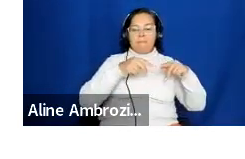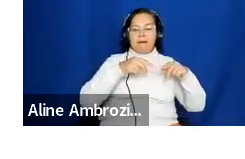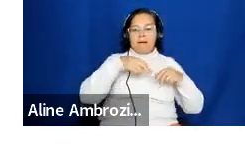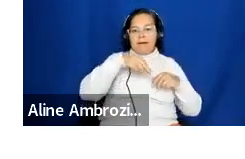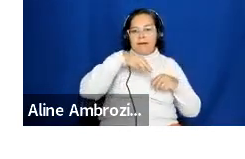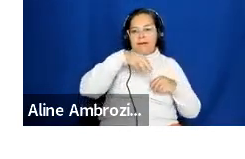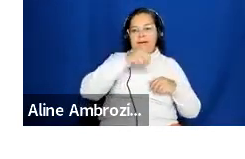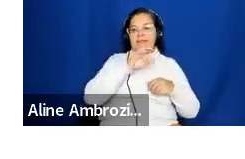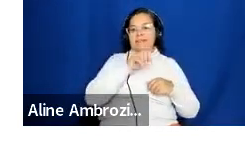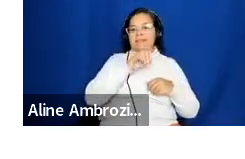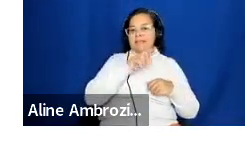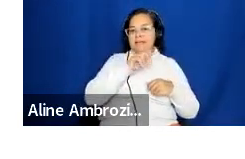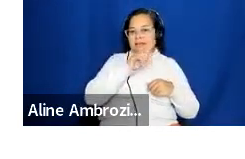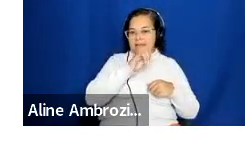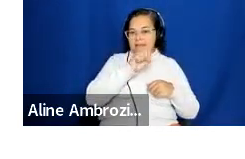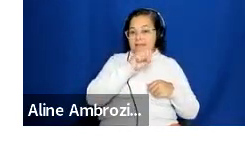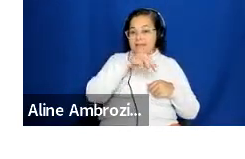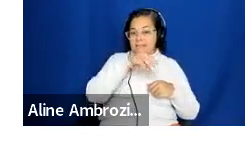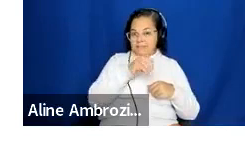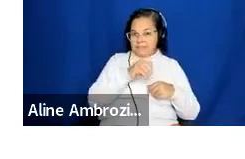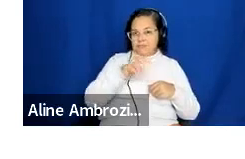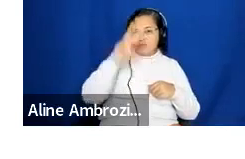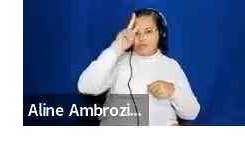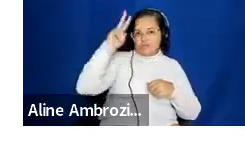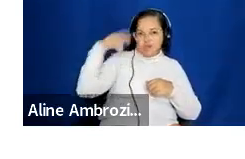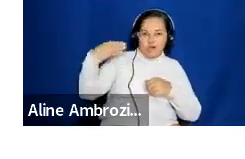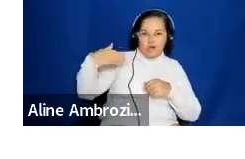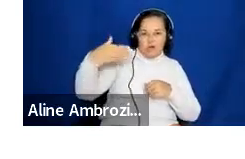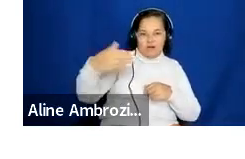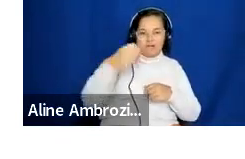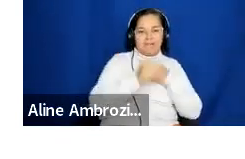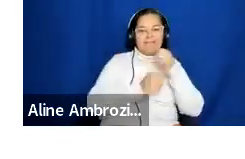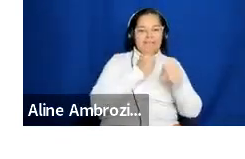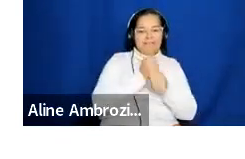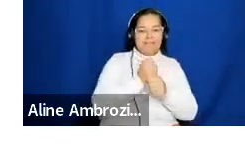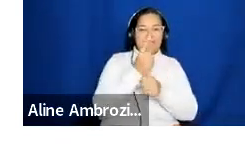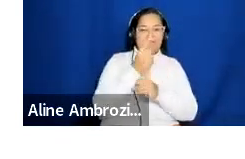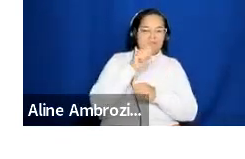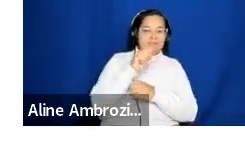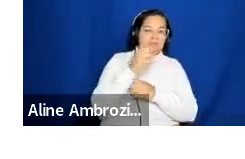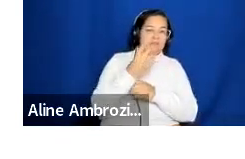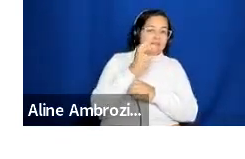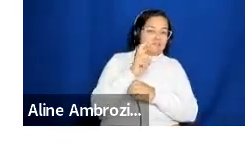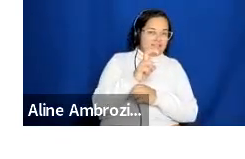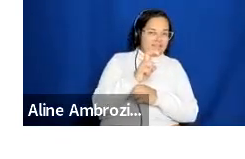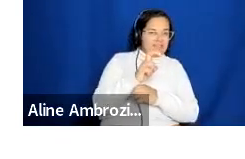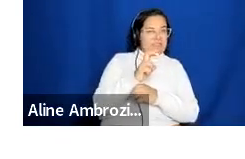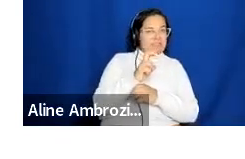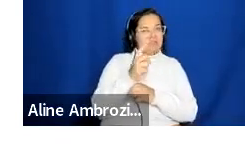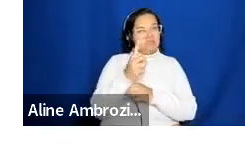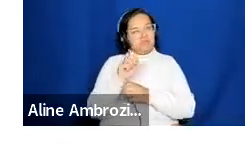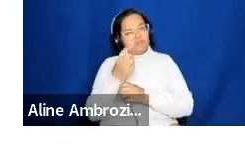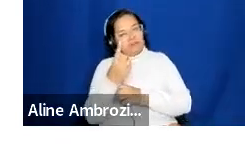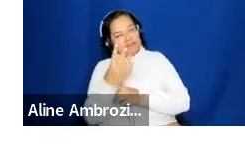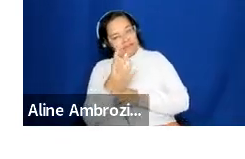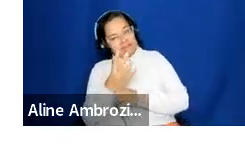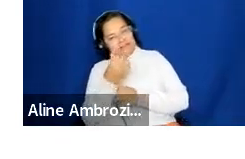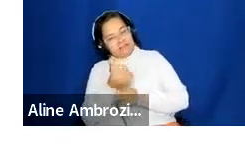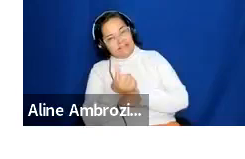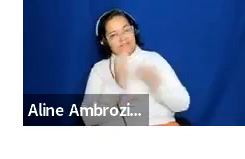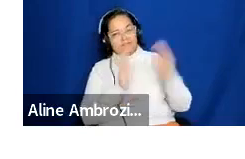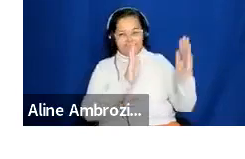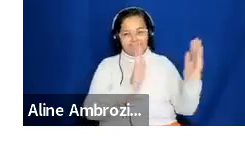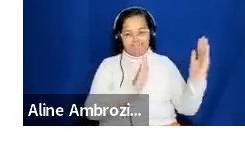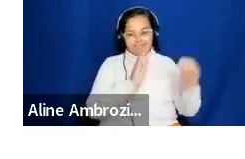book, any idea that later history is the goal of earlier history is ridiculed as a speculative distortion.